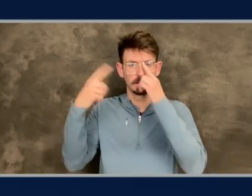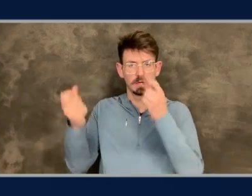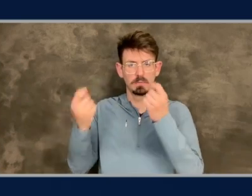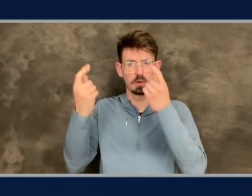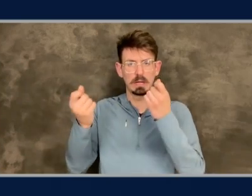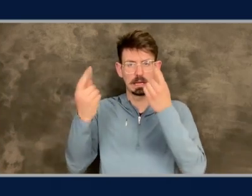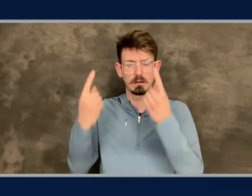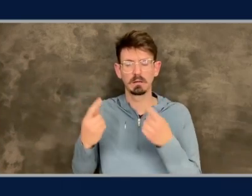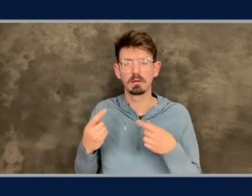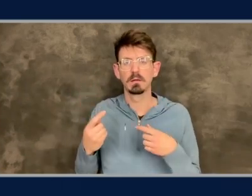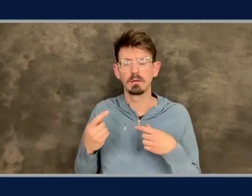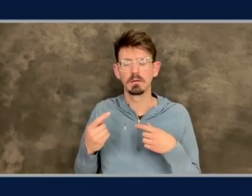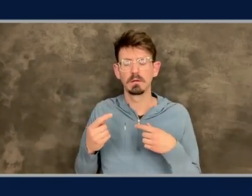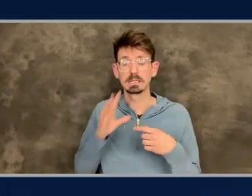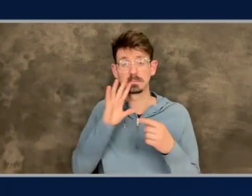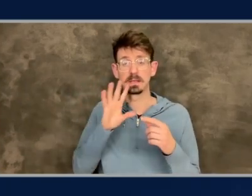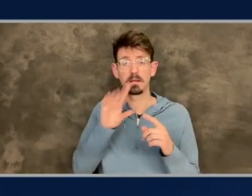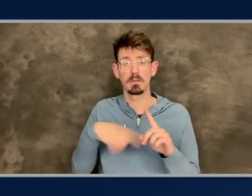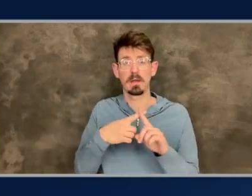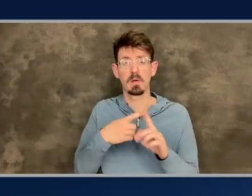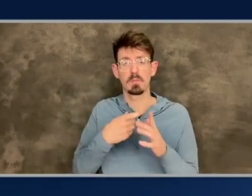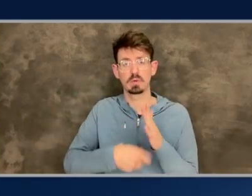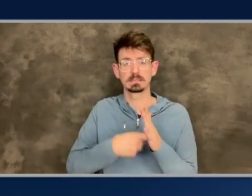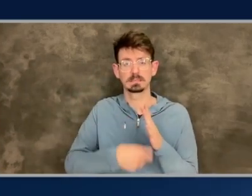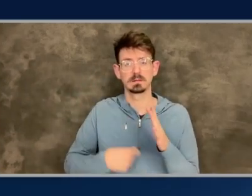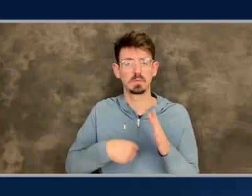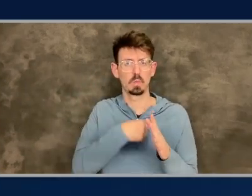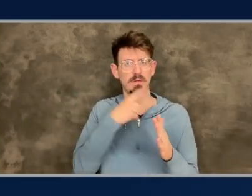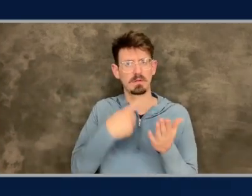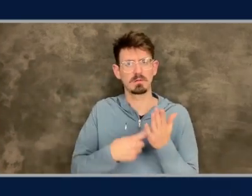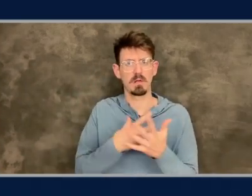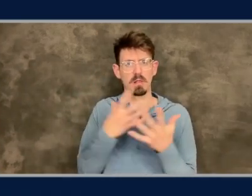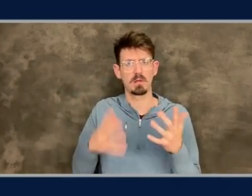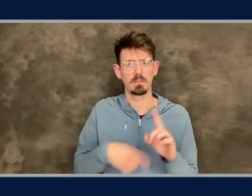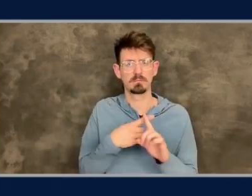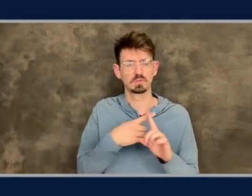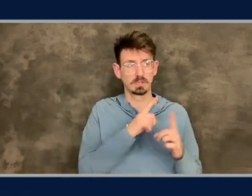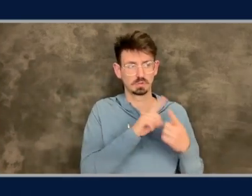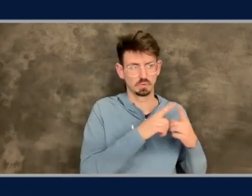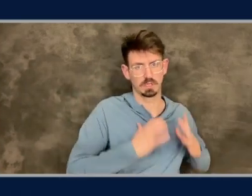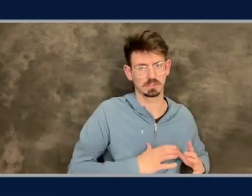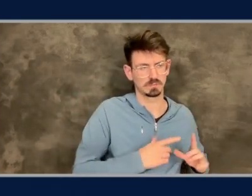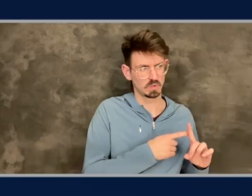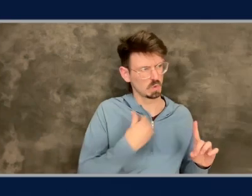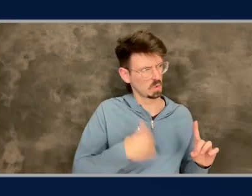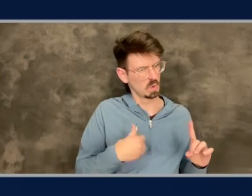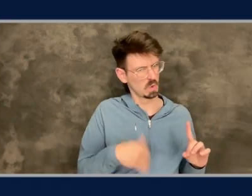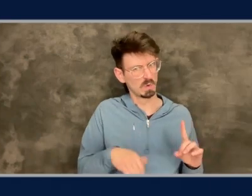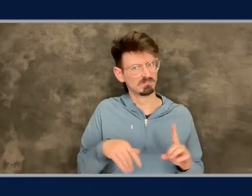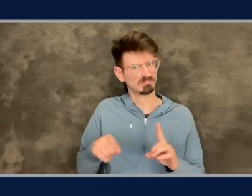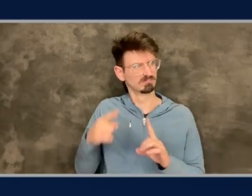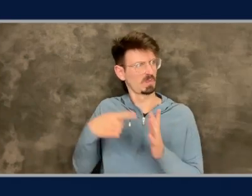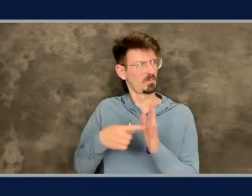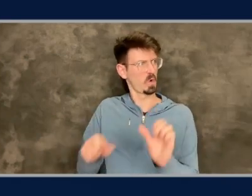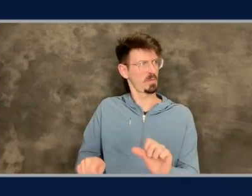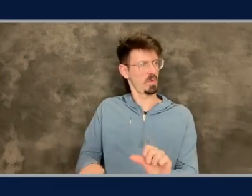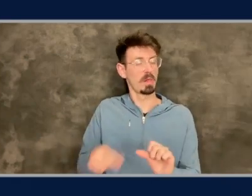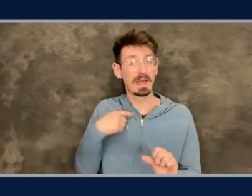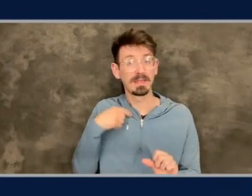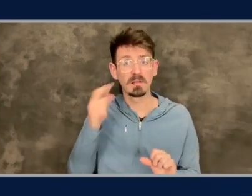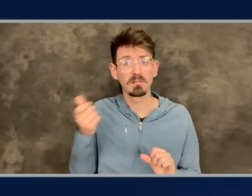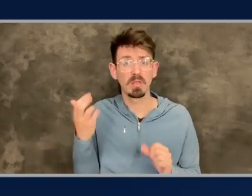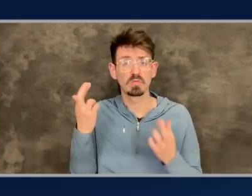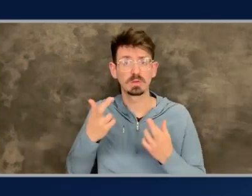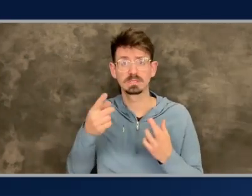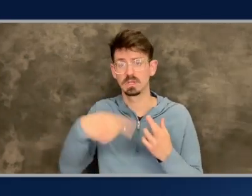speaking of price, even though we've talked a lot to customers about how well the price is, I think one of the reasons that you guys started